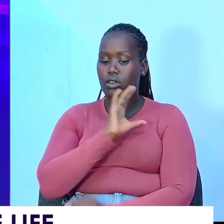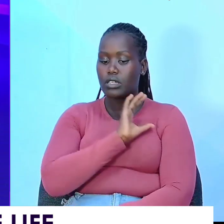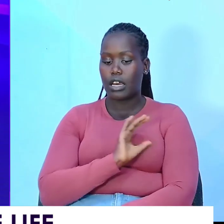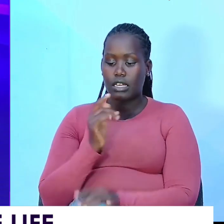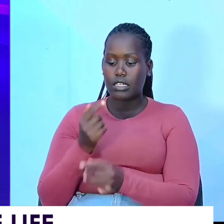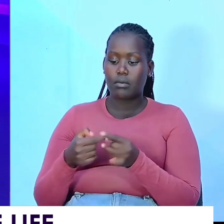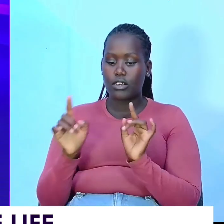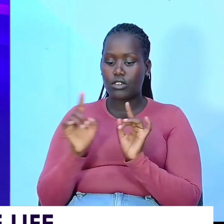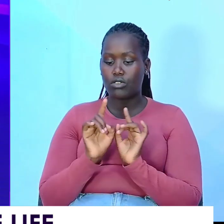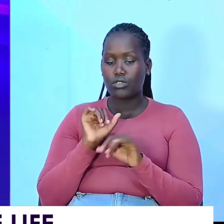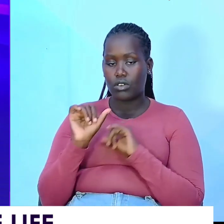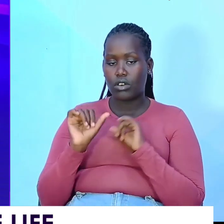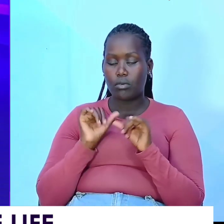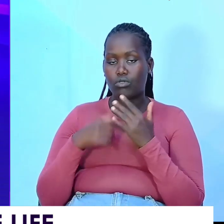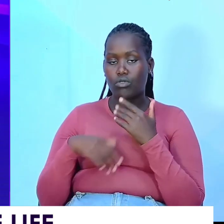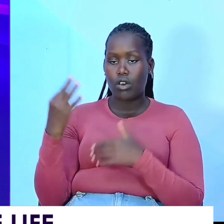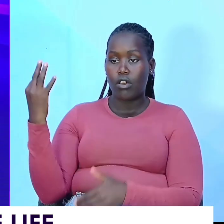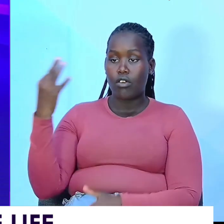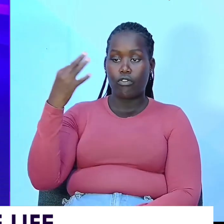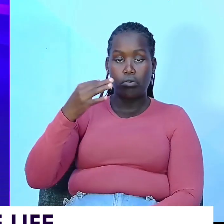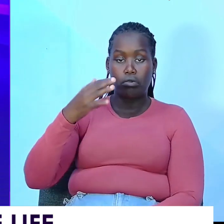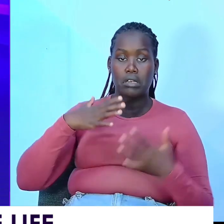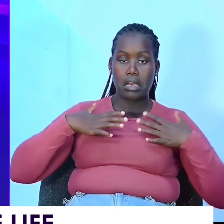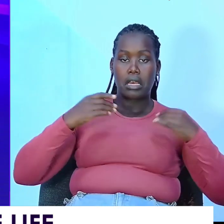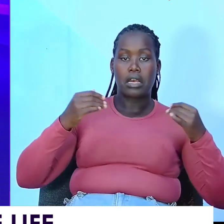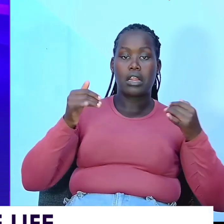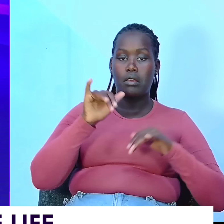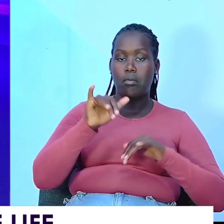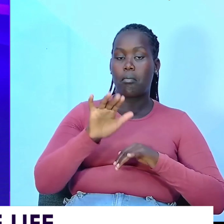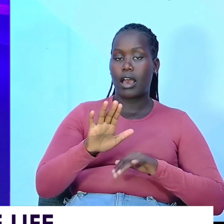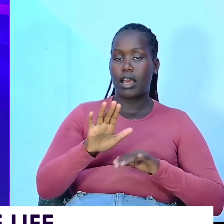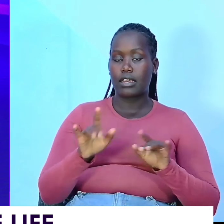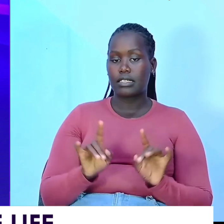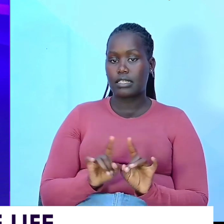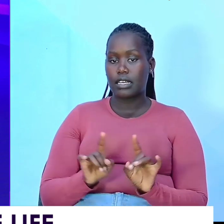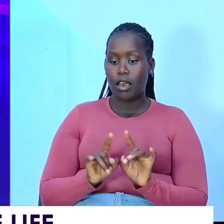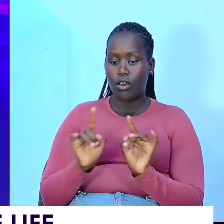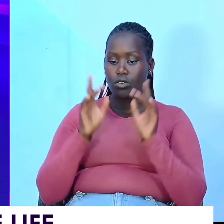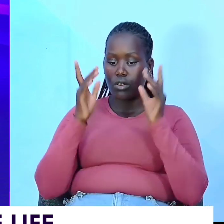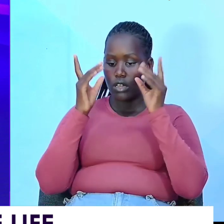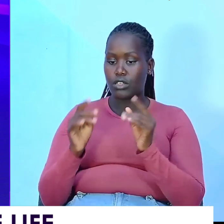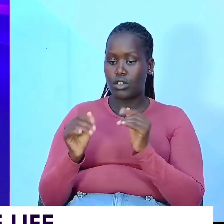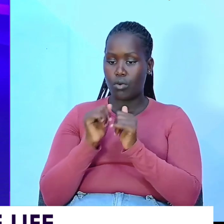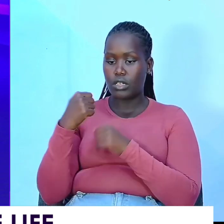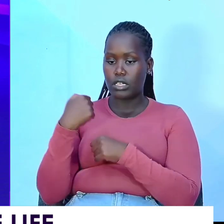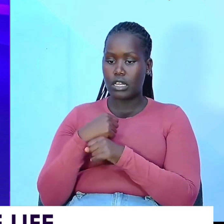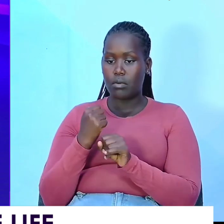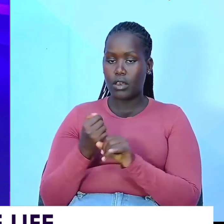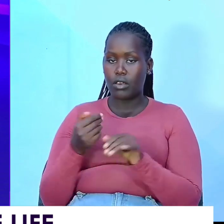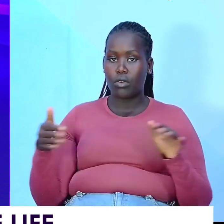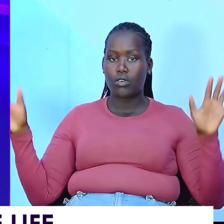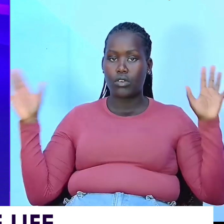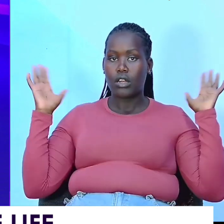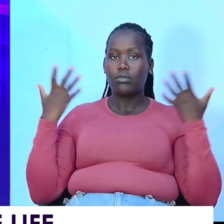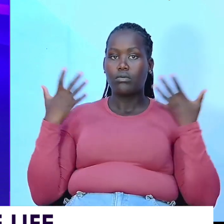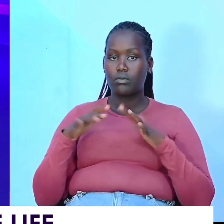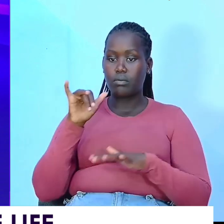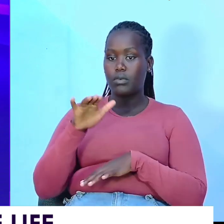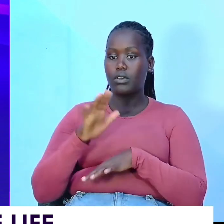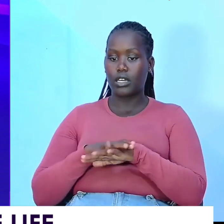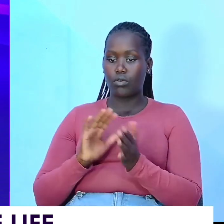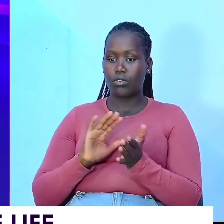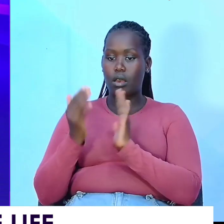their future, their health, and the decisions that they make. You've surrendered, and that's not a good approach.